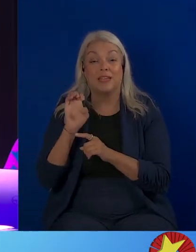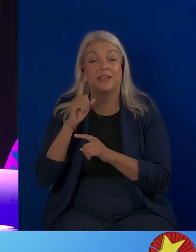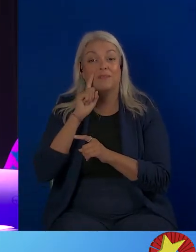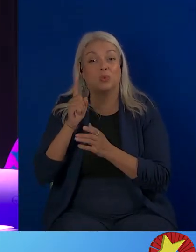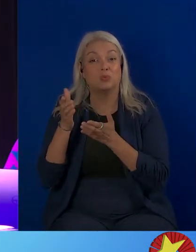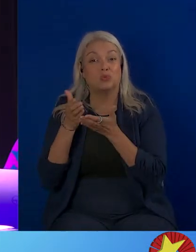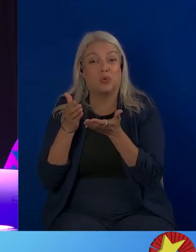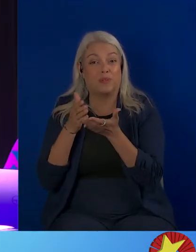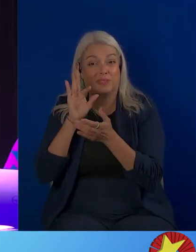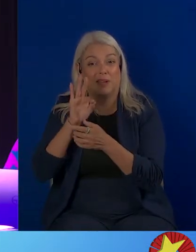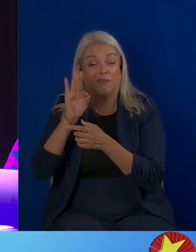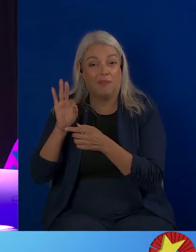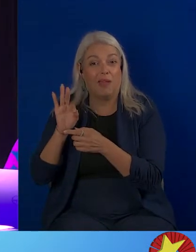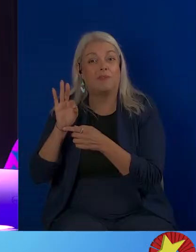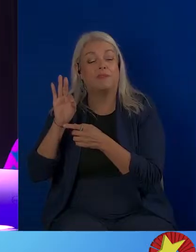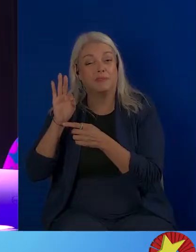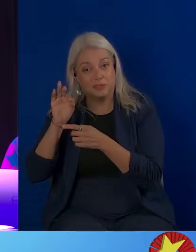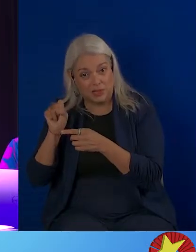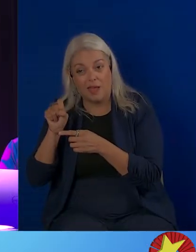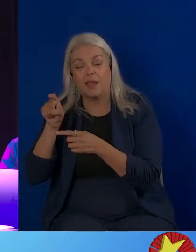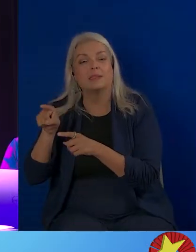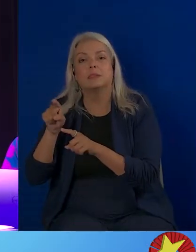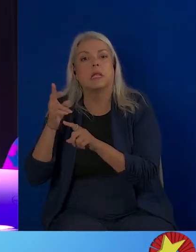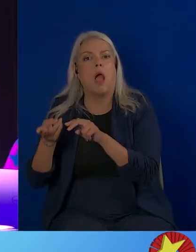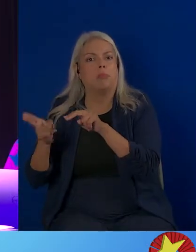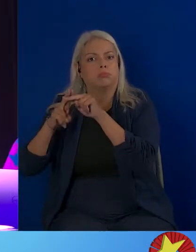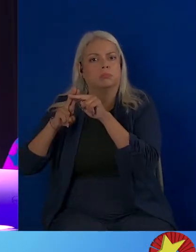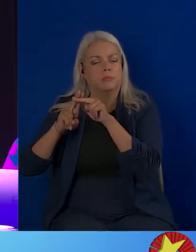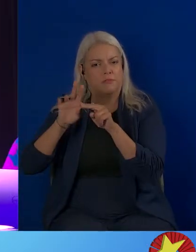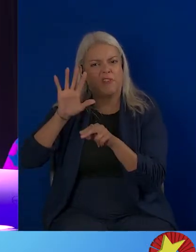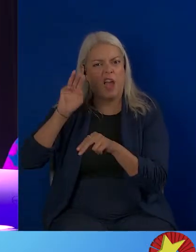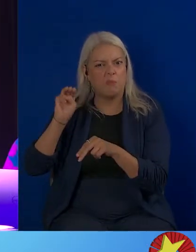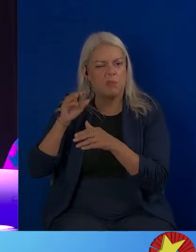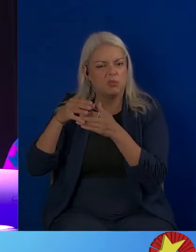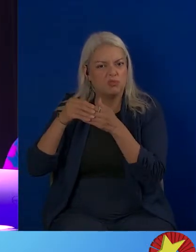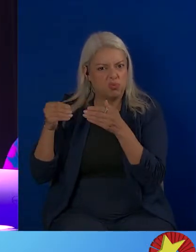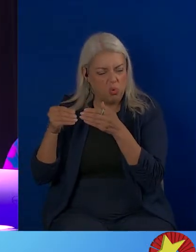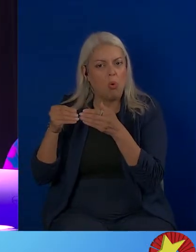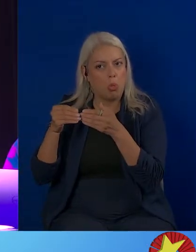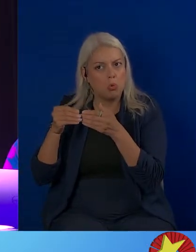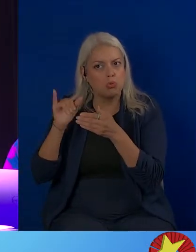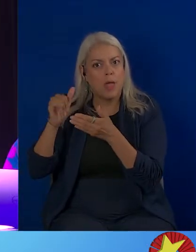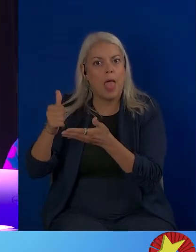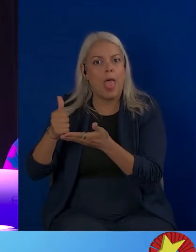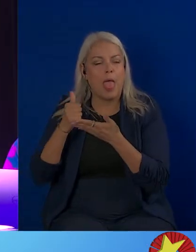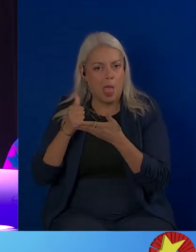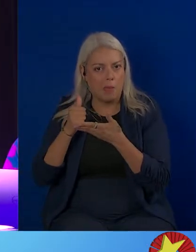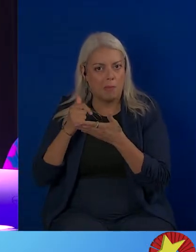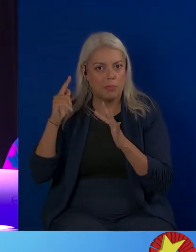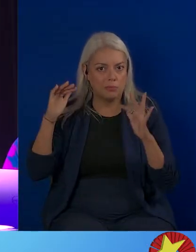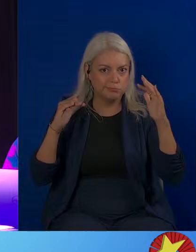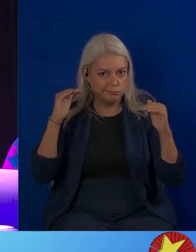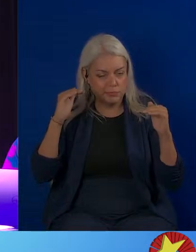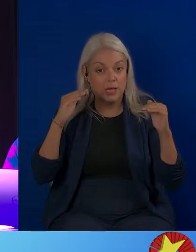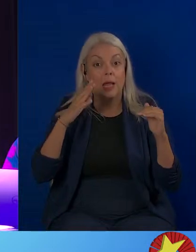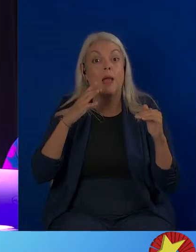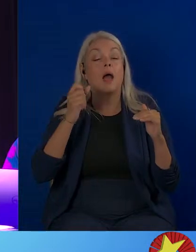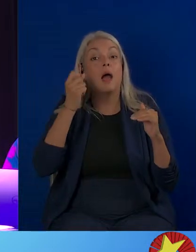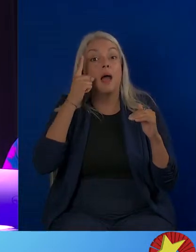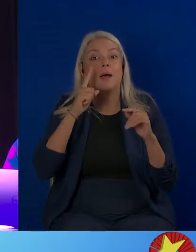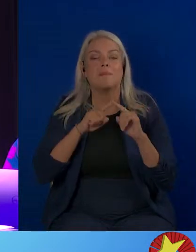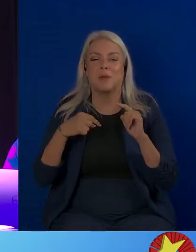about $5 million higher than what we projected. However, expenditures came in $2 million higher than what